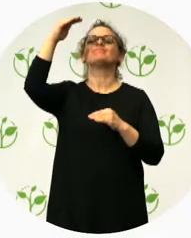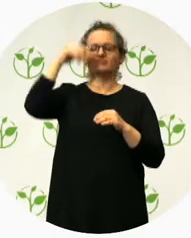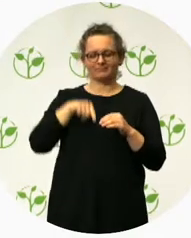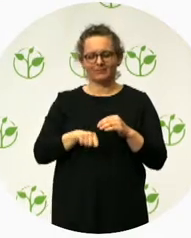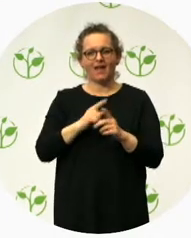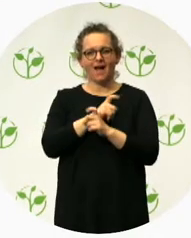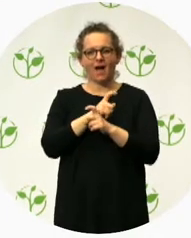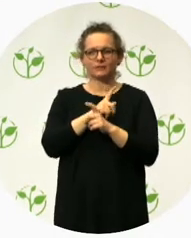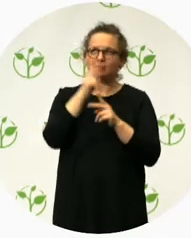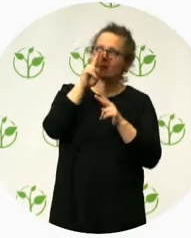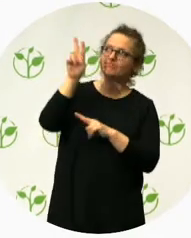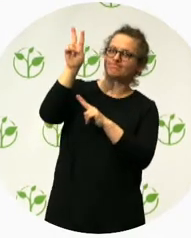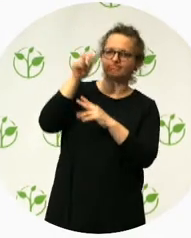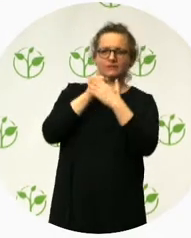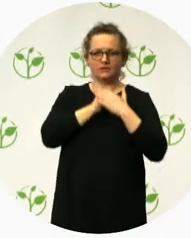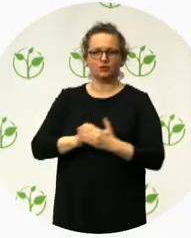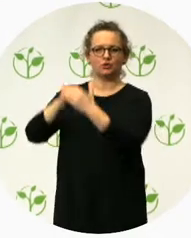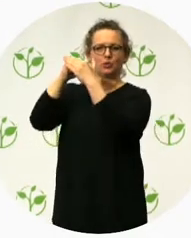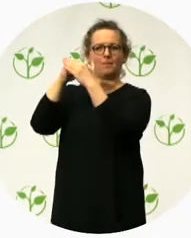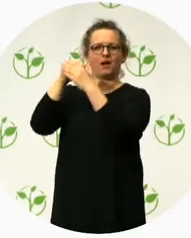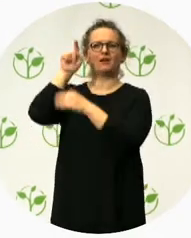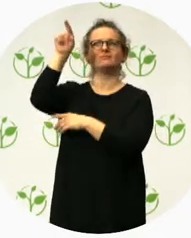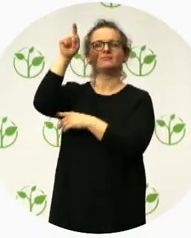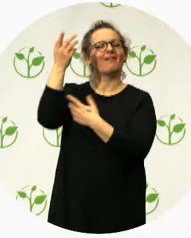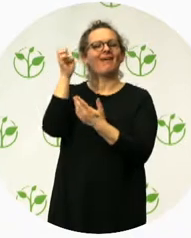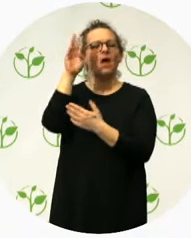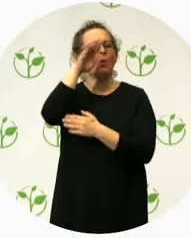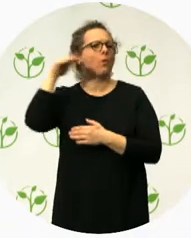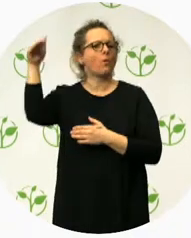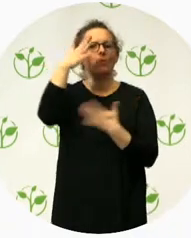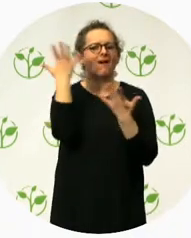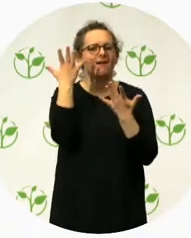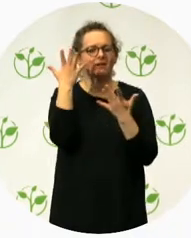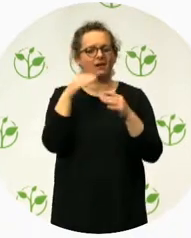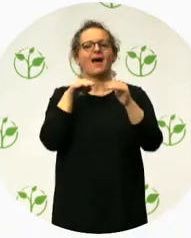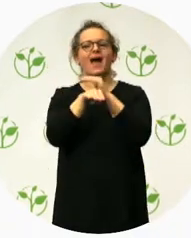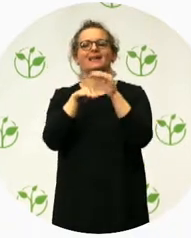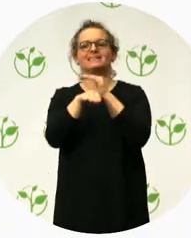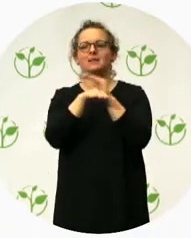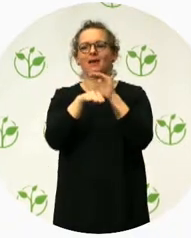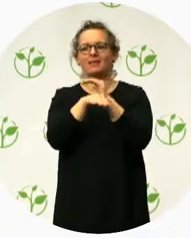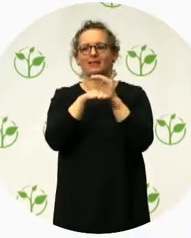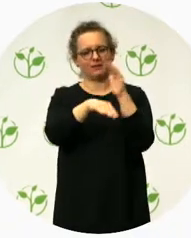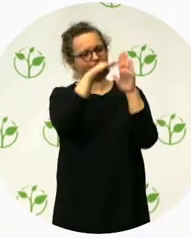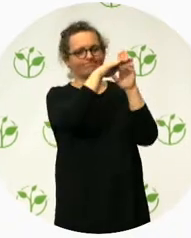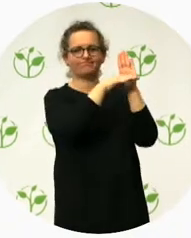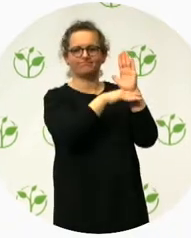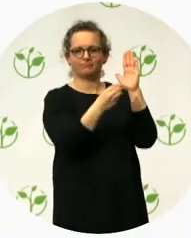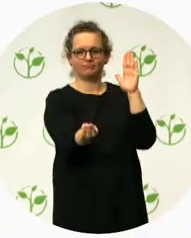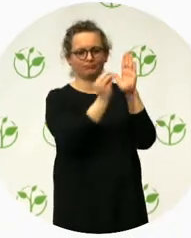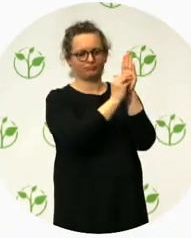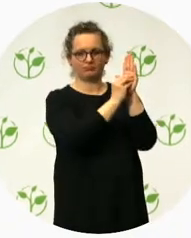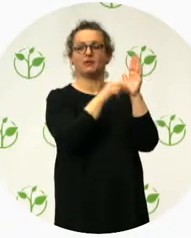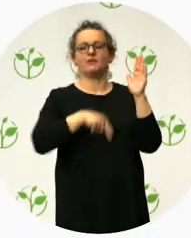It will contribute to the inclusion of persons with disabilities in society and to the implementation of the CRPD